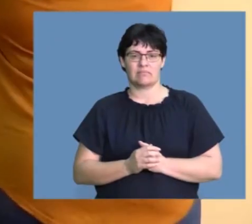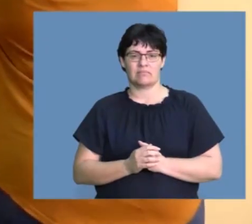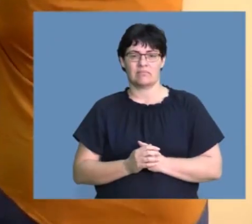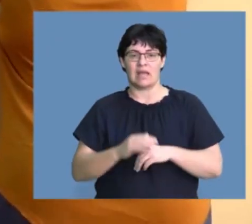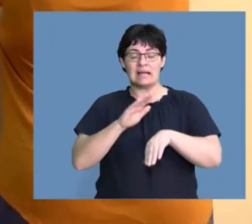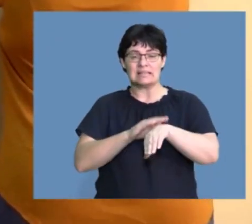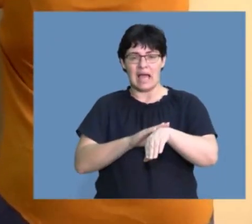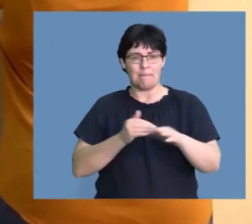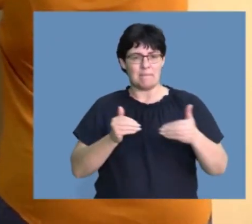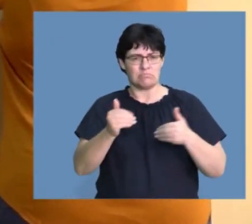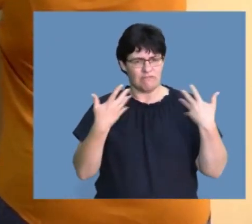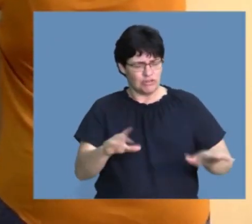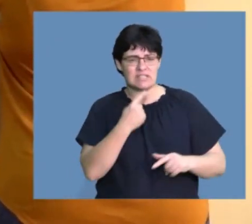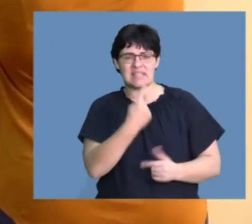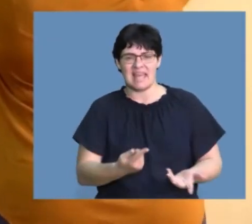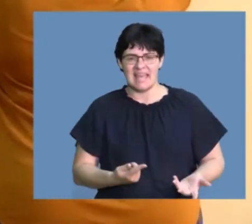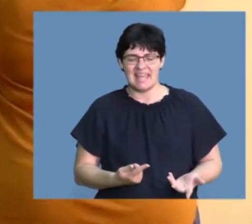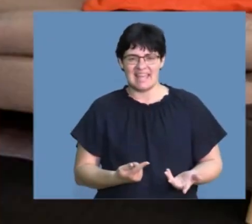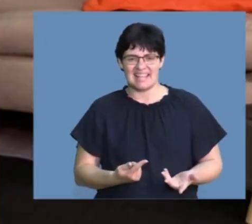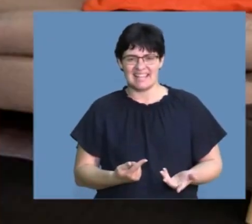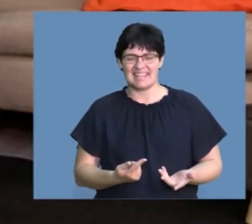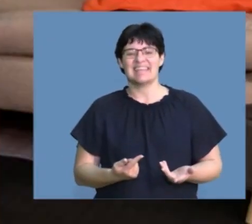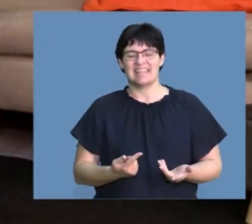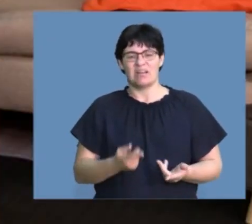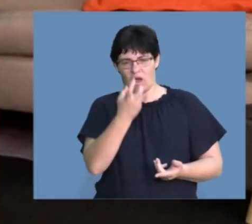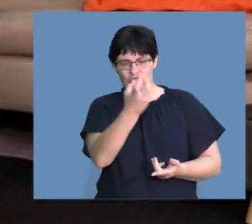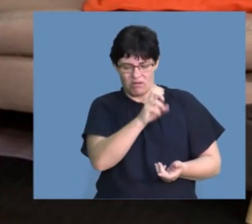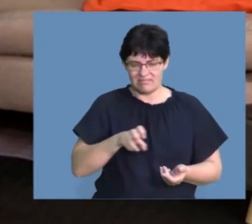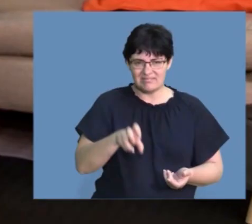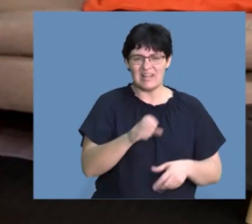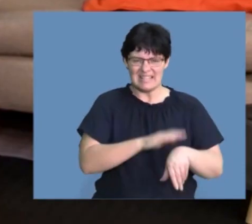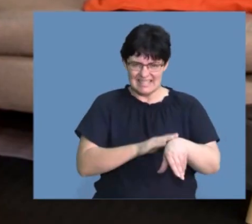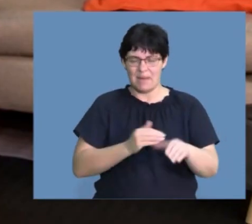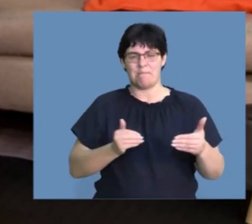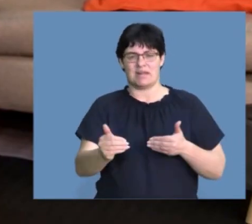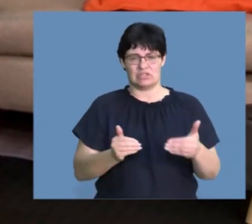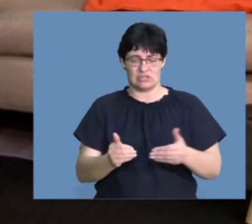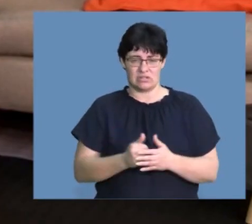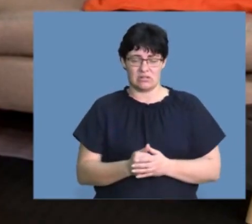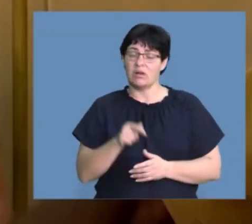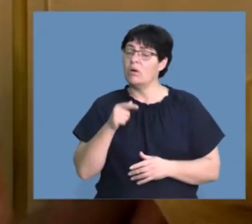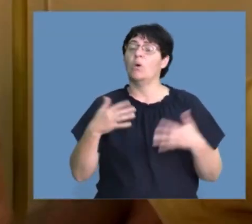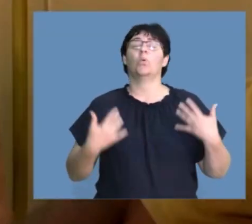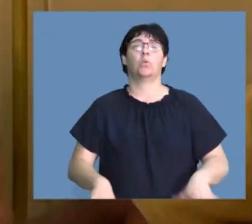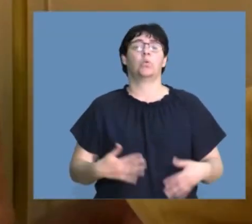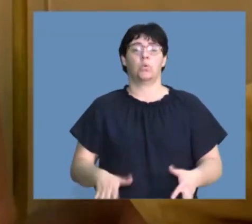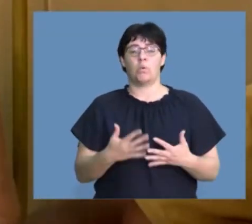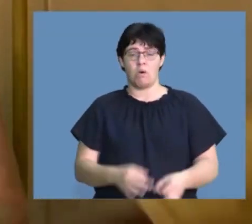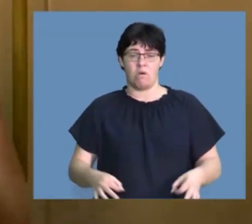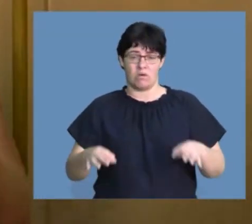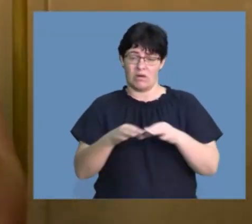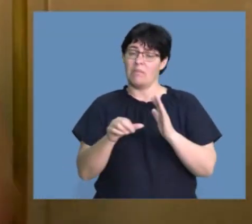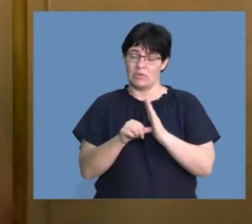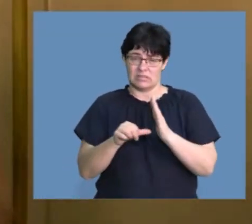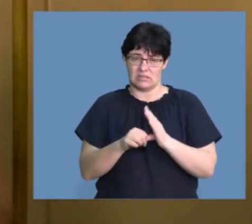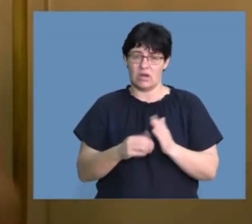Time management. Oh, we've already mentioned that, but time management, do you want to pop a rock in there, Jonathan? Time management is really important for